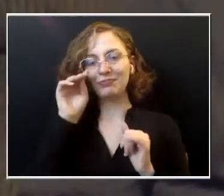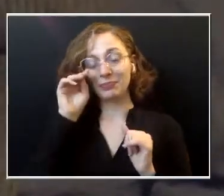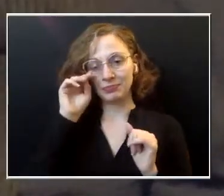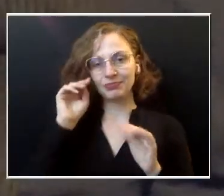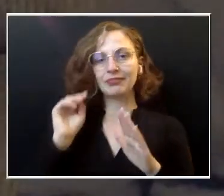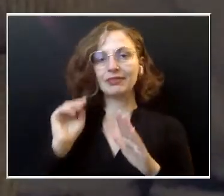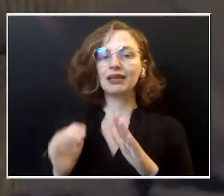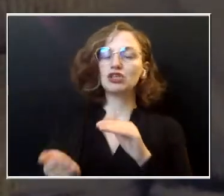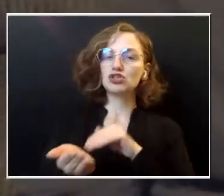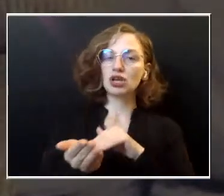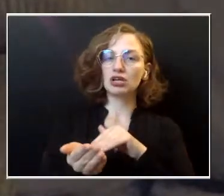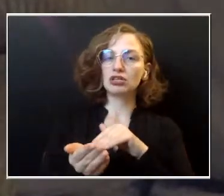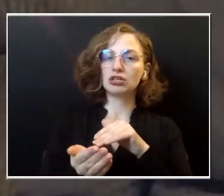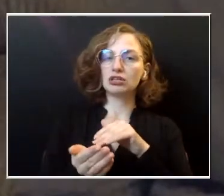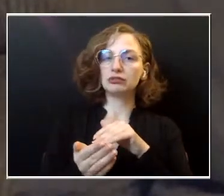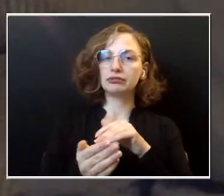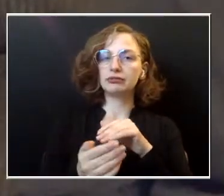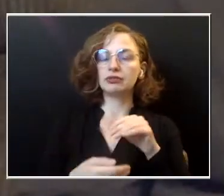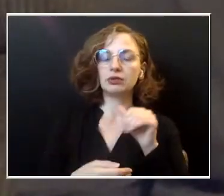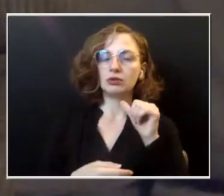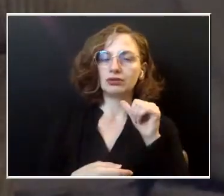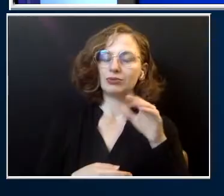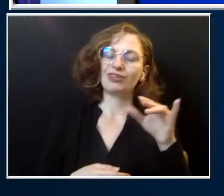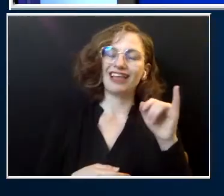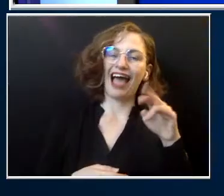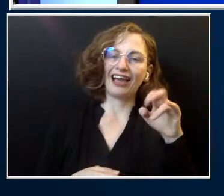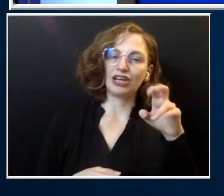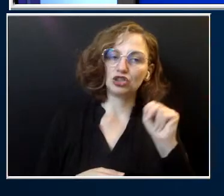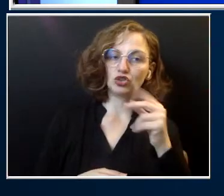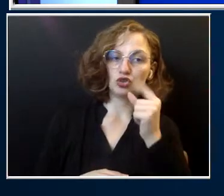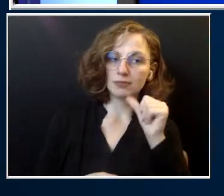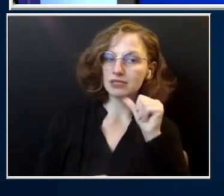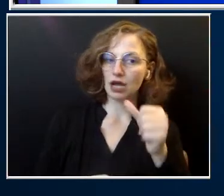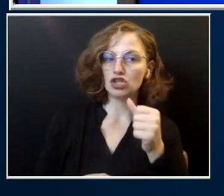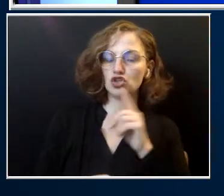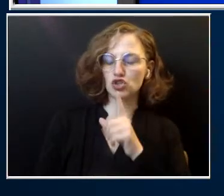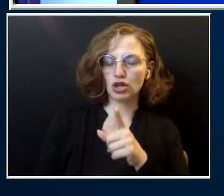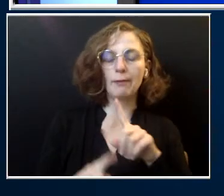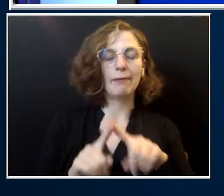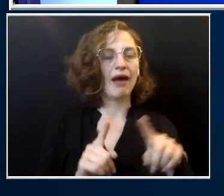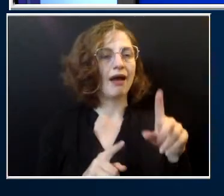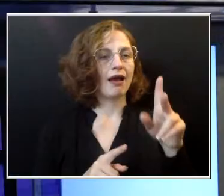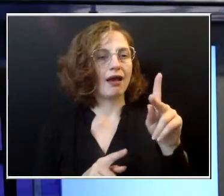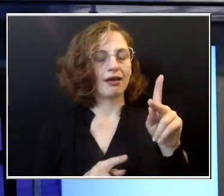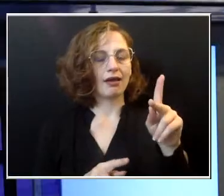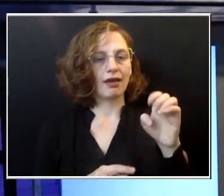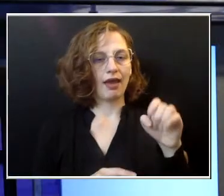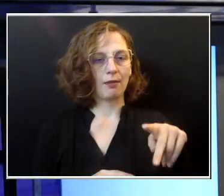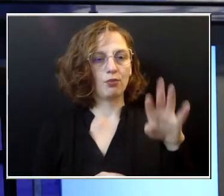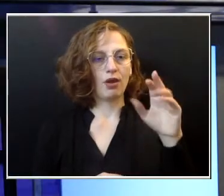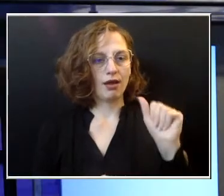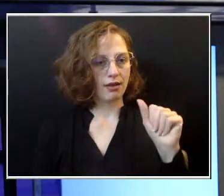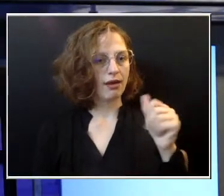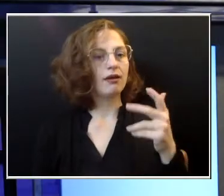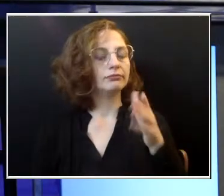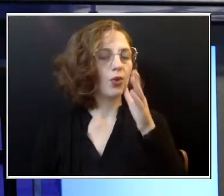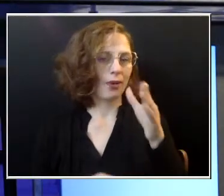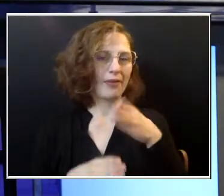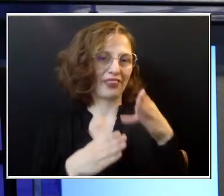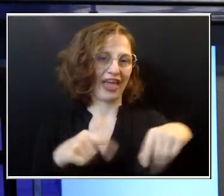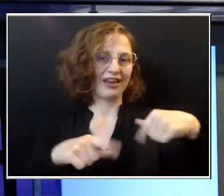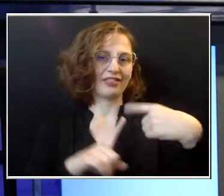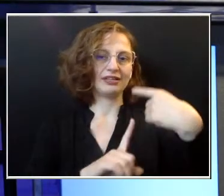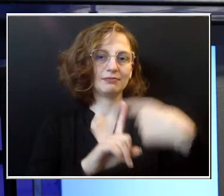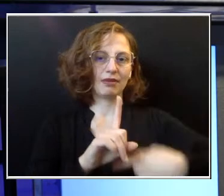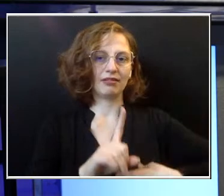But the Keppra, he'll be off of that at the end of the month. Good, good. All right, Robert has a question, Dr. Sood, and I like this question because I think these two